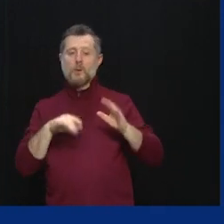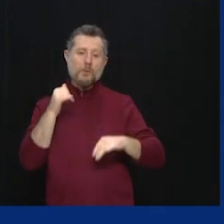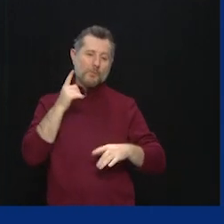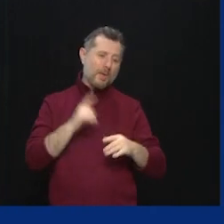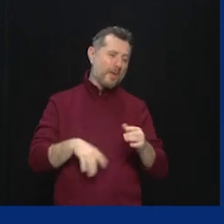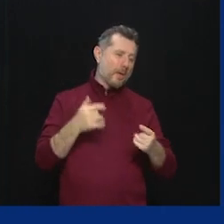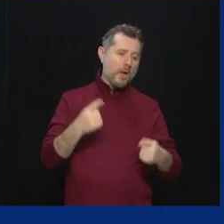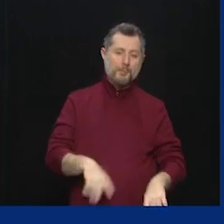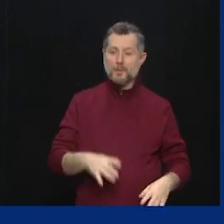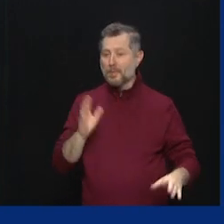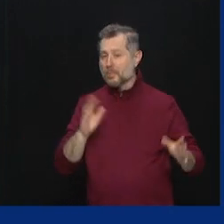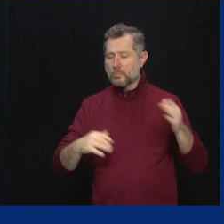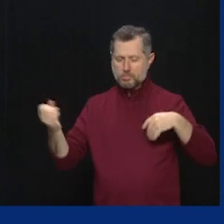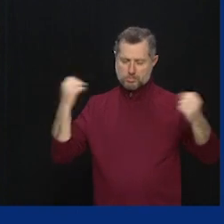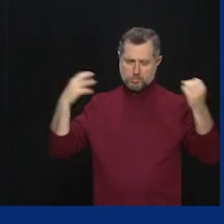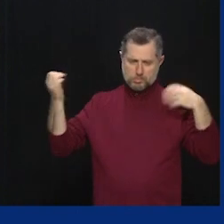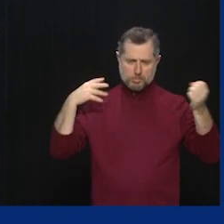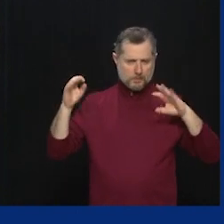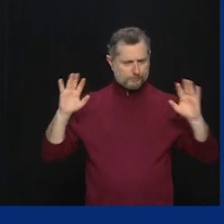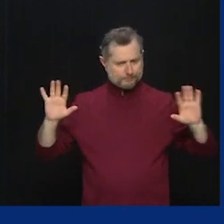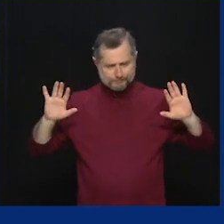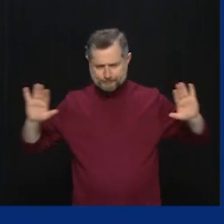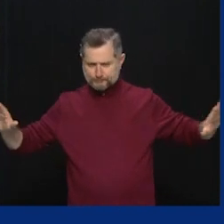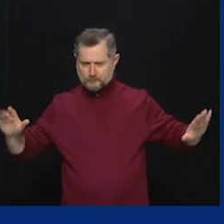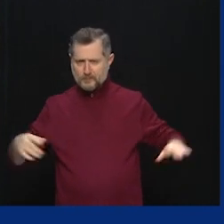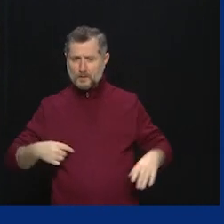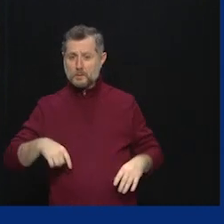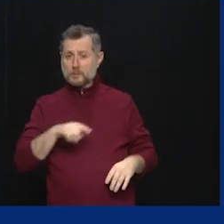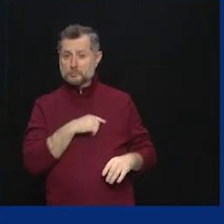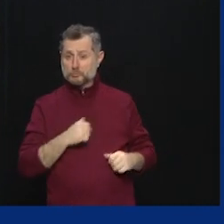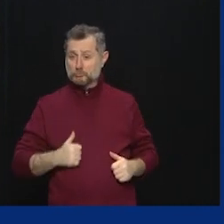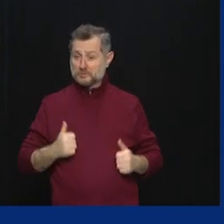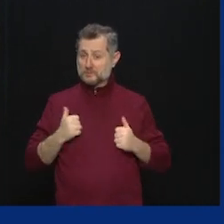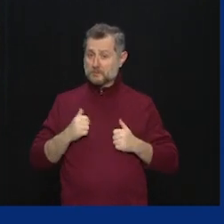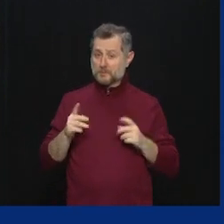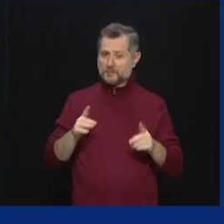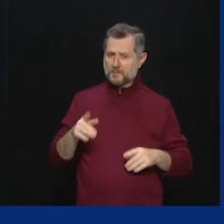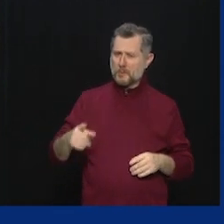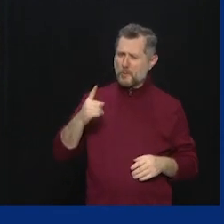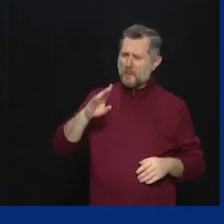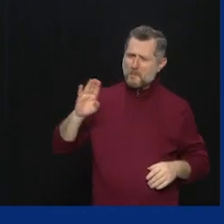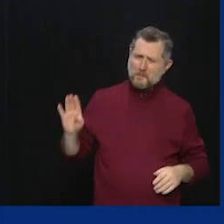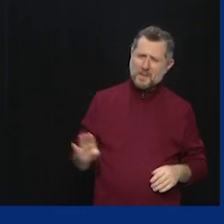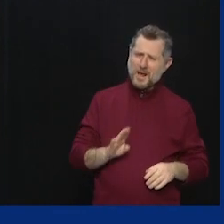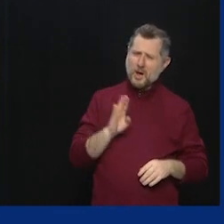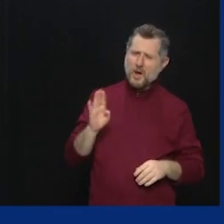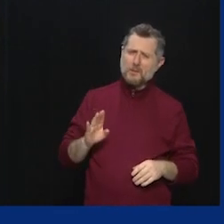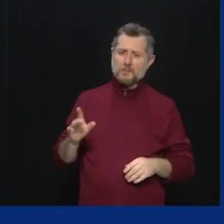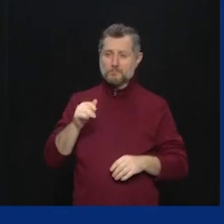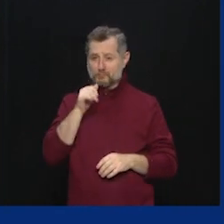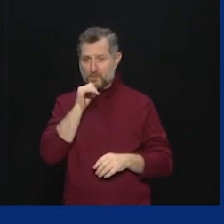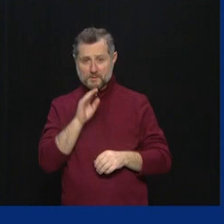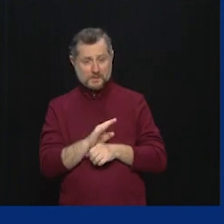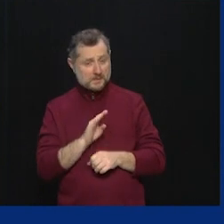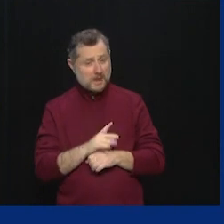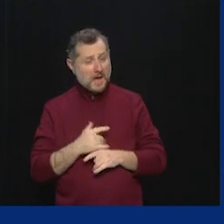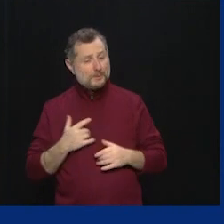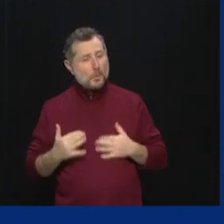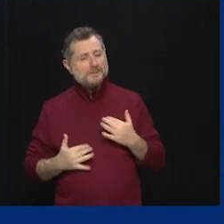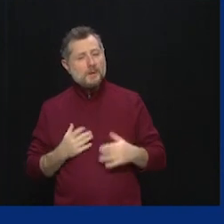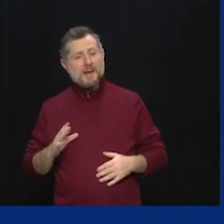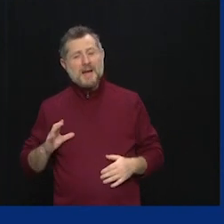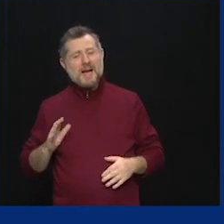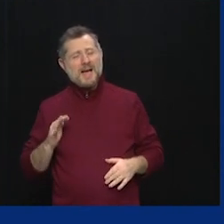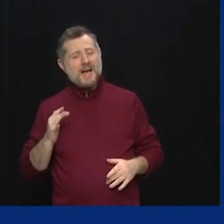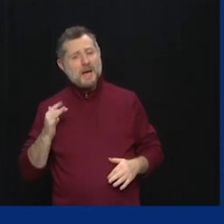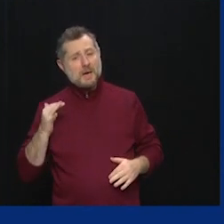and privatizes it. We got through all of it. We had great partners in the governor, in the state of New York, and ESD in the neighborhood. We had great partners